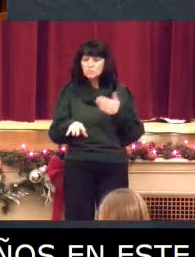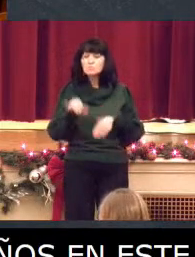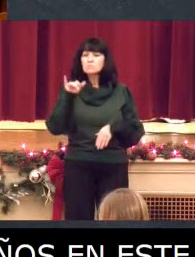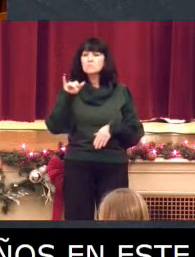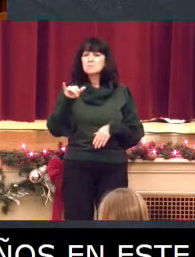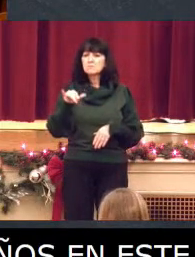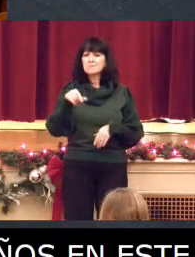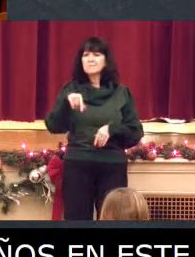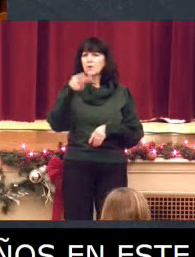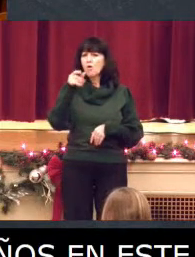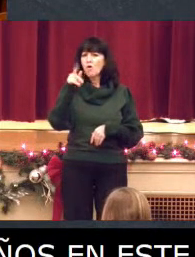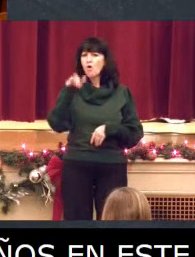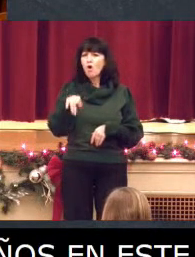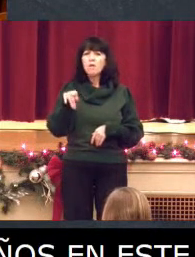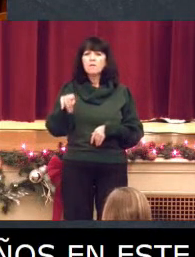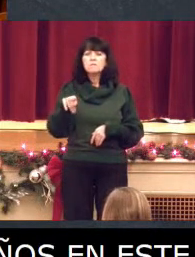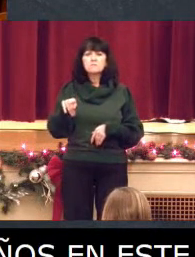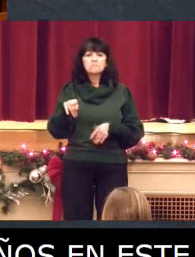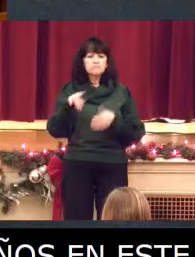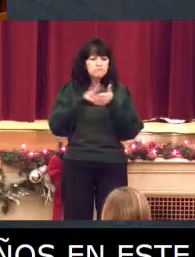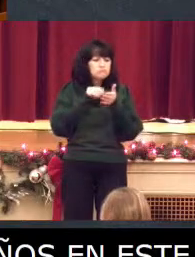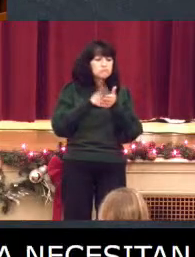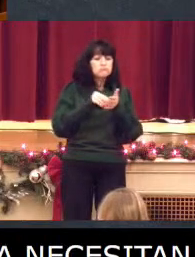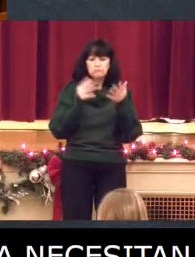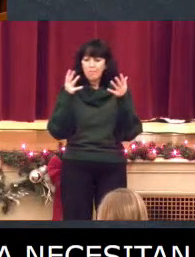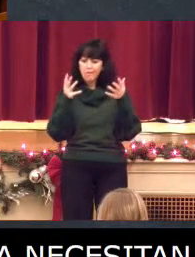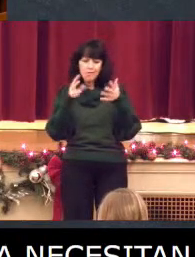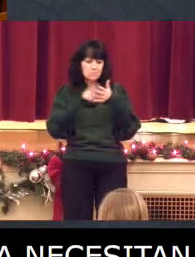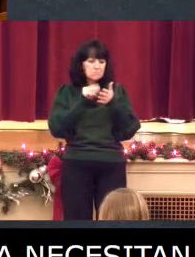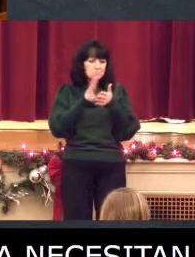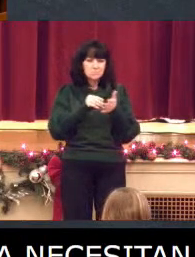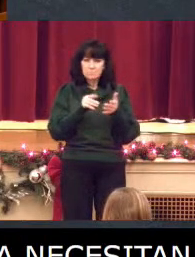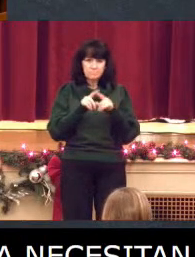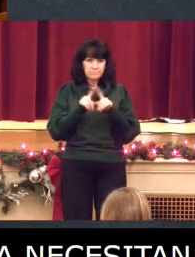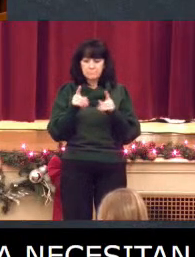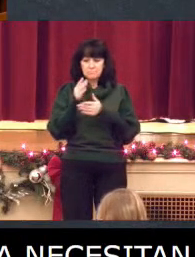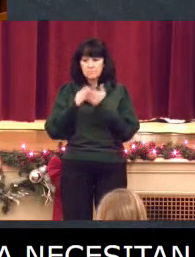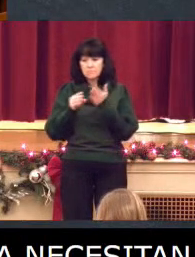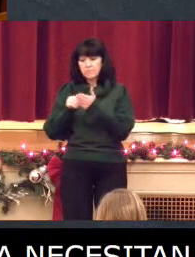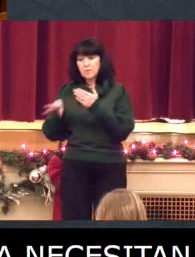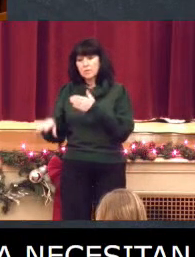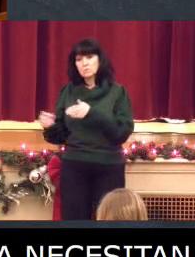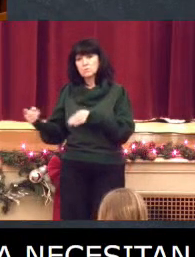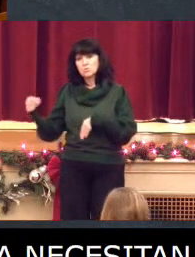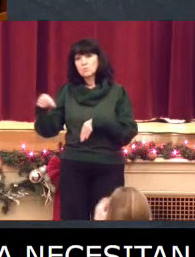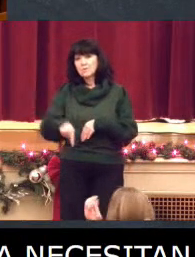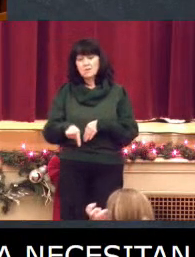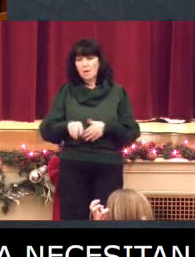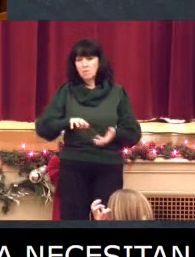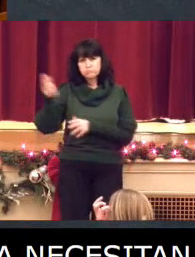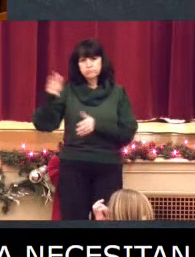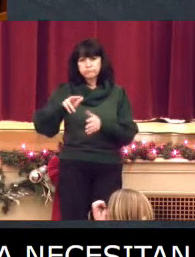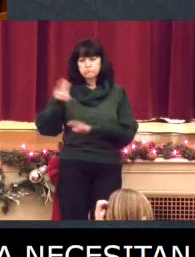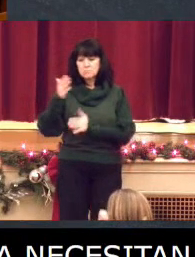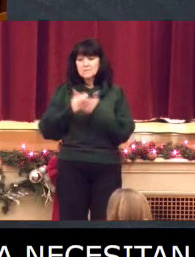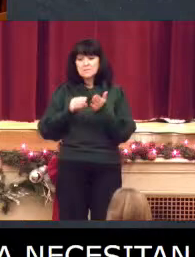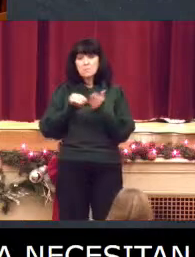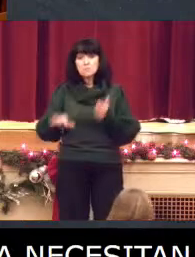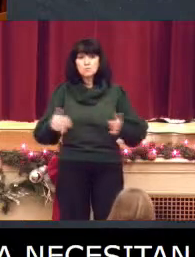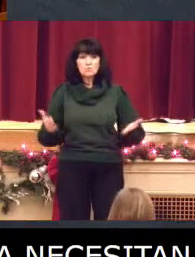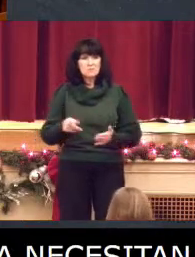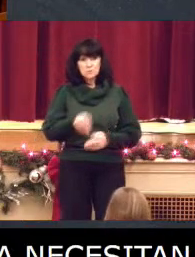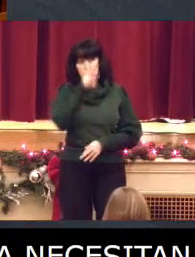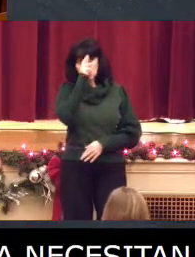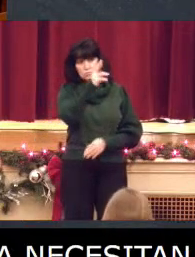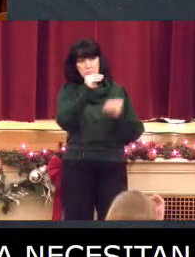They need help. You have children here that are disruptive. You have children here that don't respect the teachers. You have children